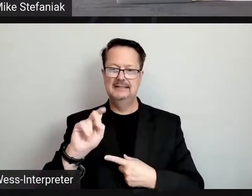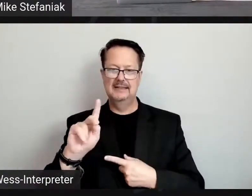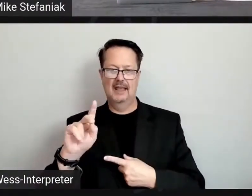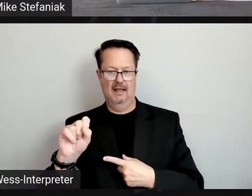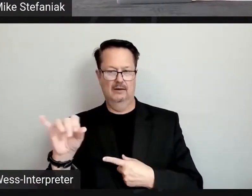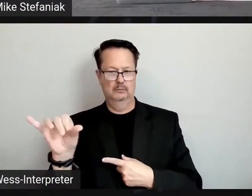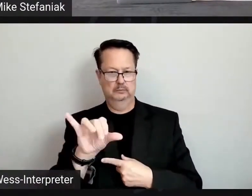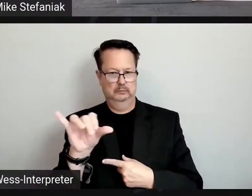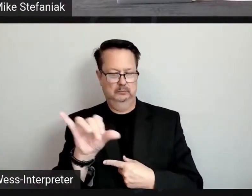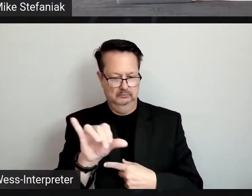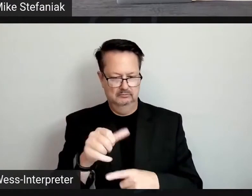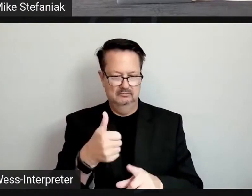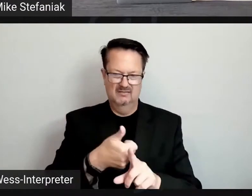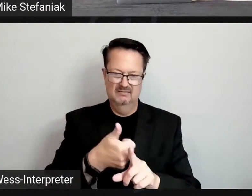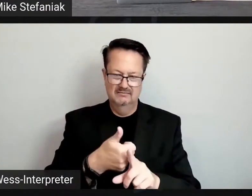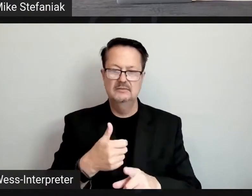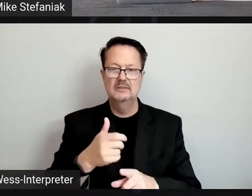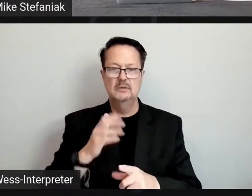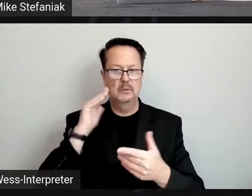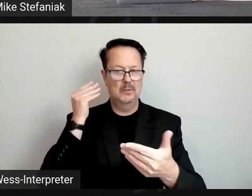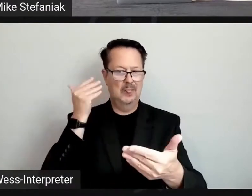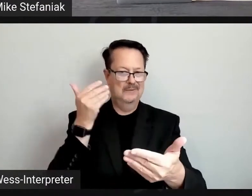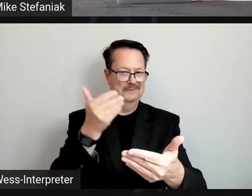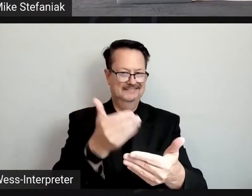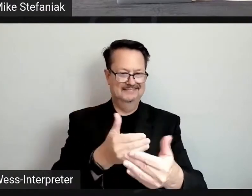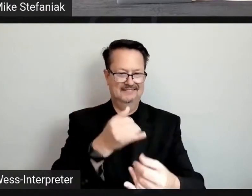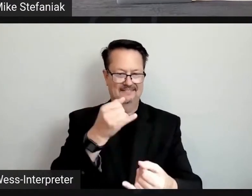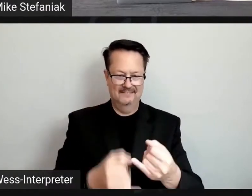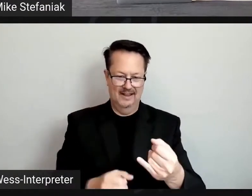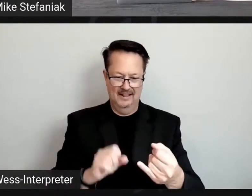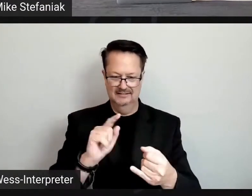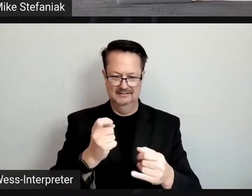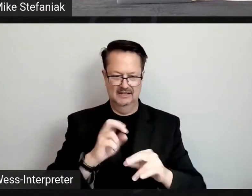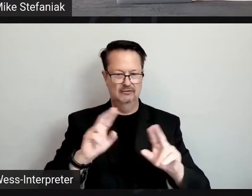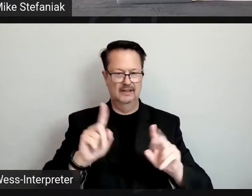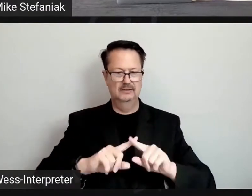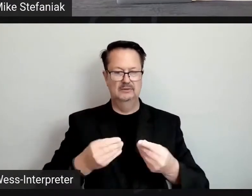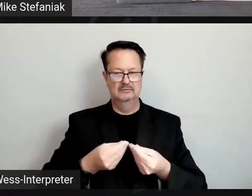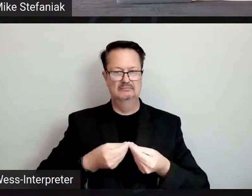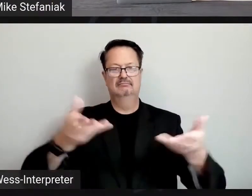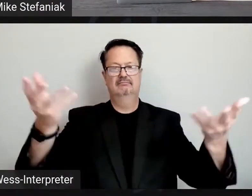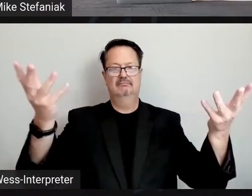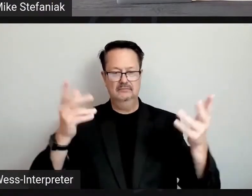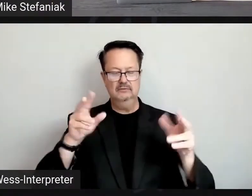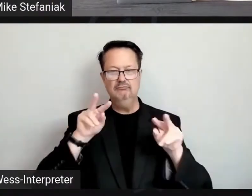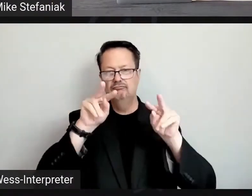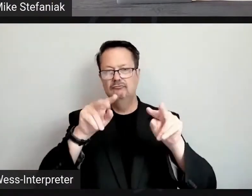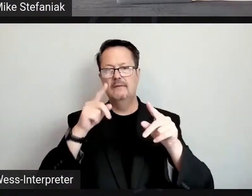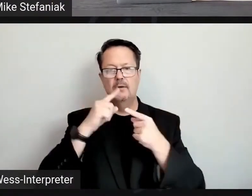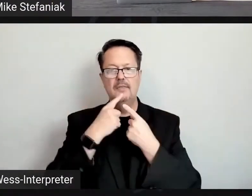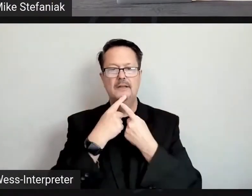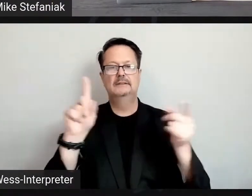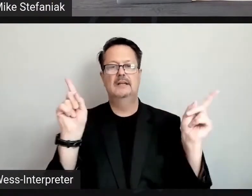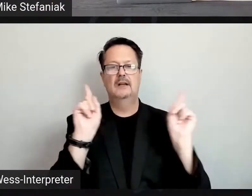So we're getting close. Final stages of rolling this out. Look out for the announcement soon. Sounds great.